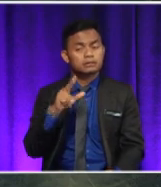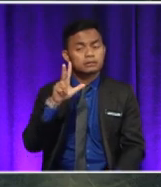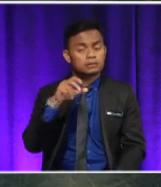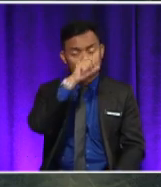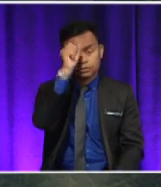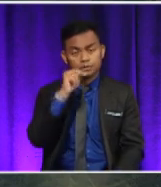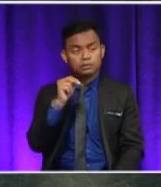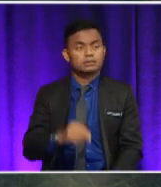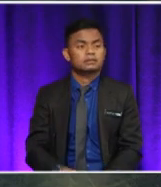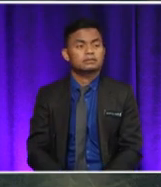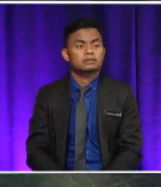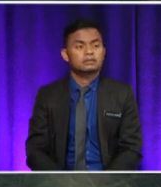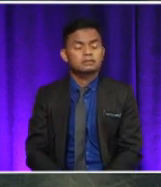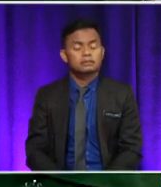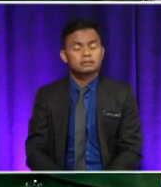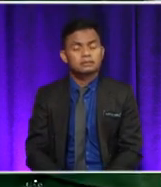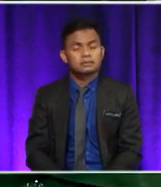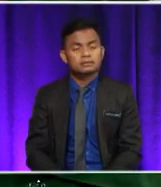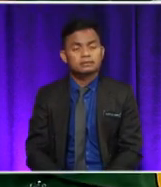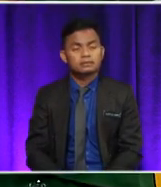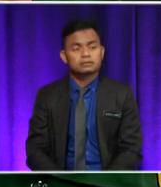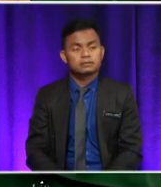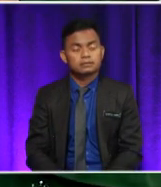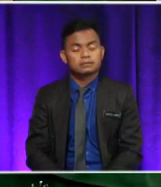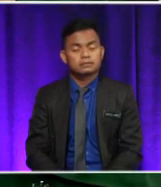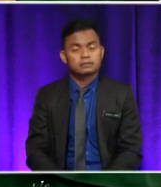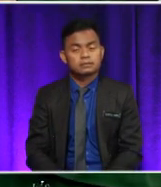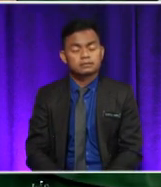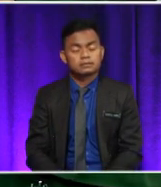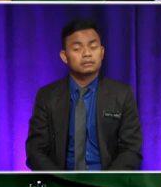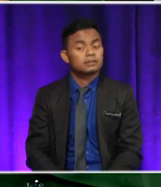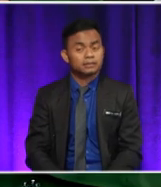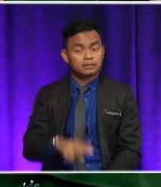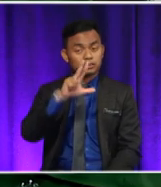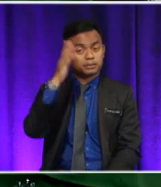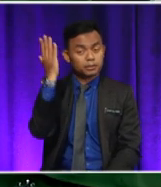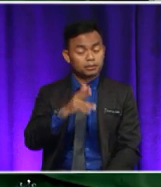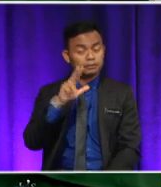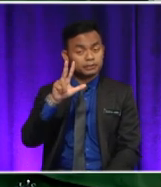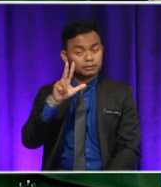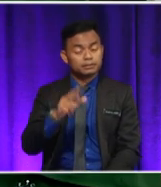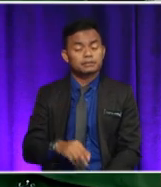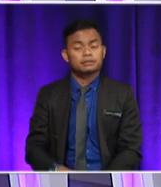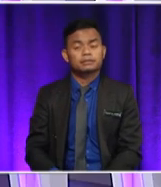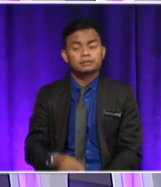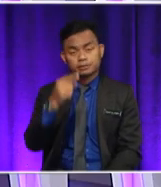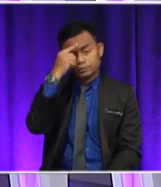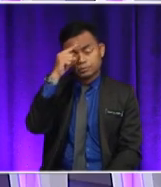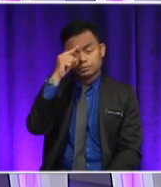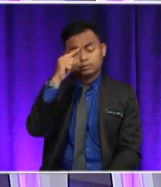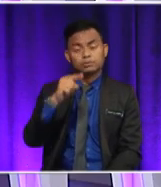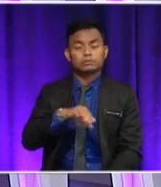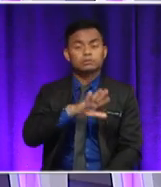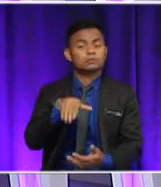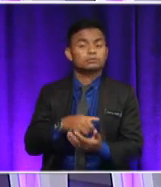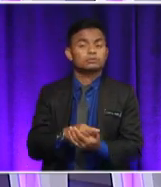give them stars or scores? I would definitely give them a 3/3. A 3/3 for the both of them for all three questions